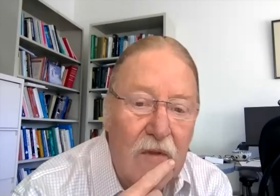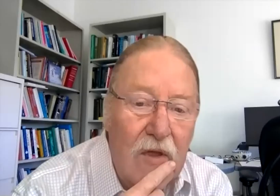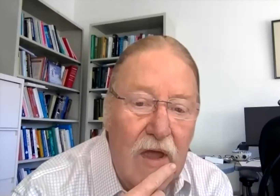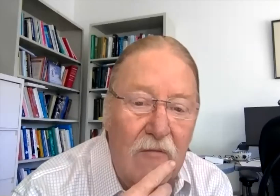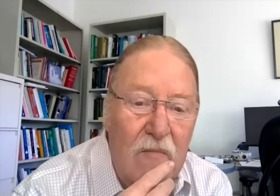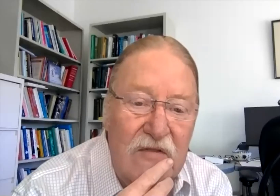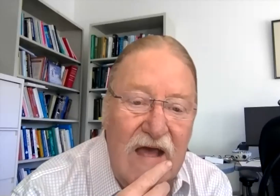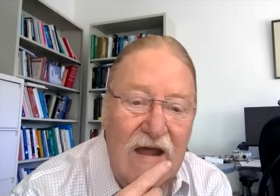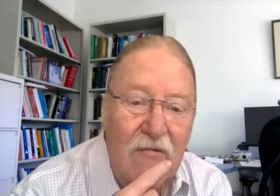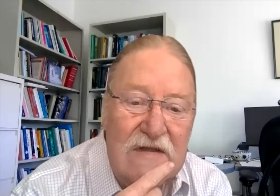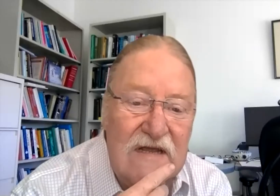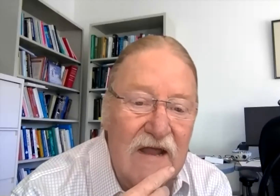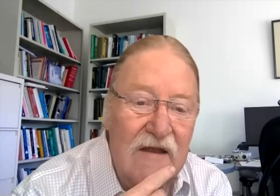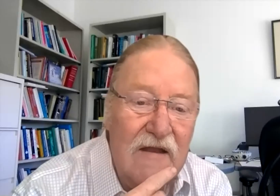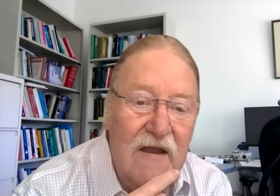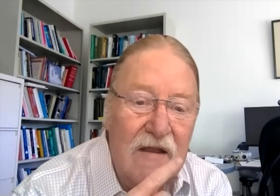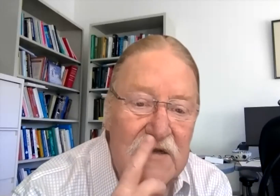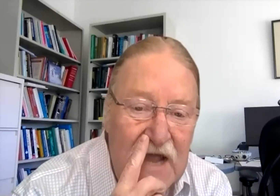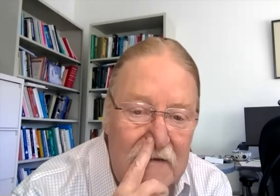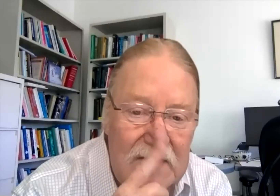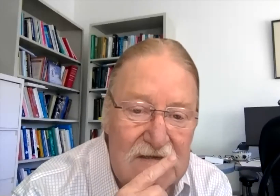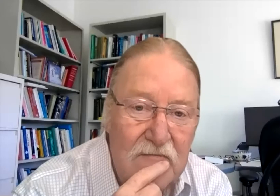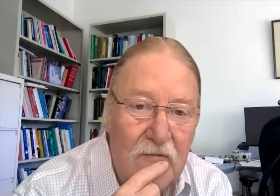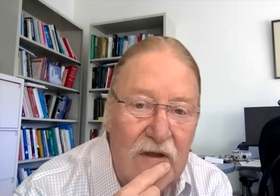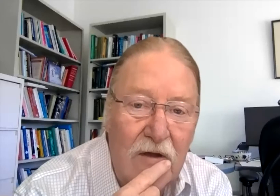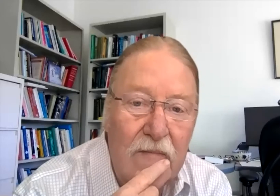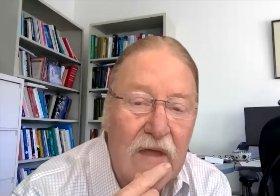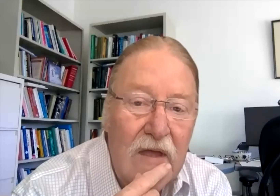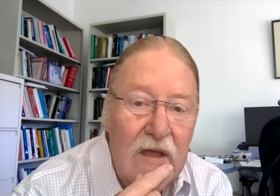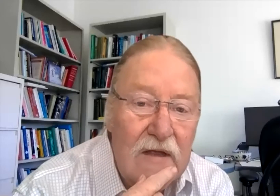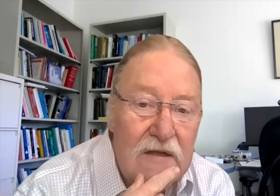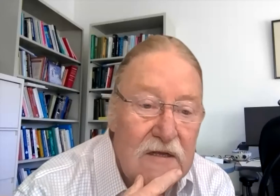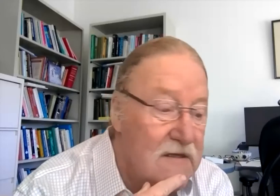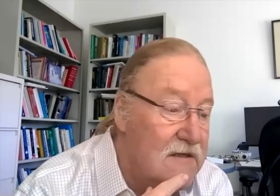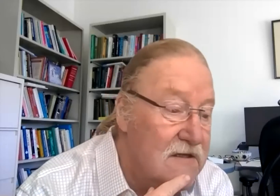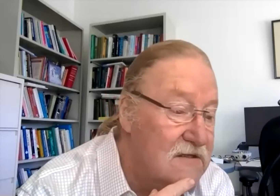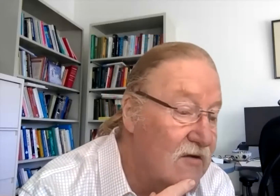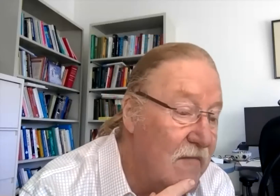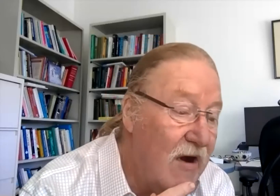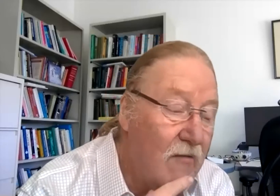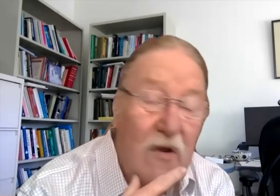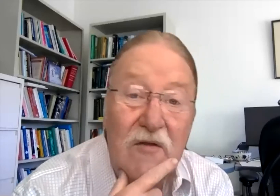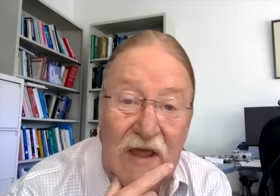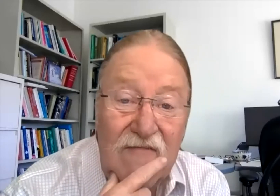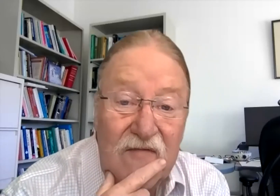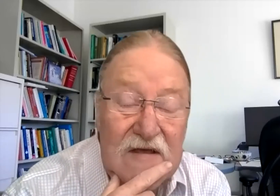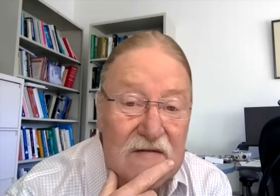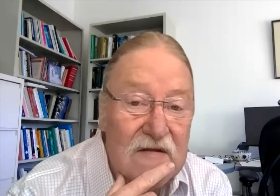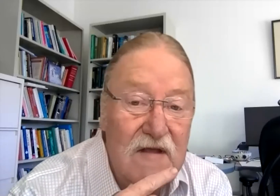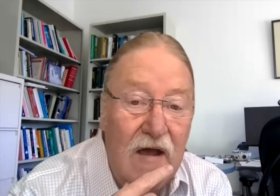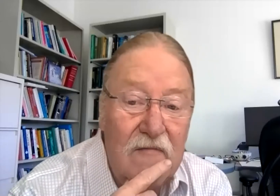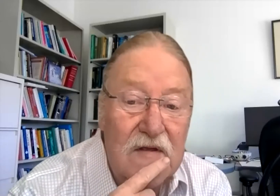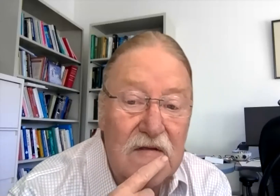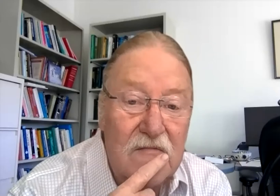And we'll put that out once again in the chat window. So tomorrow, when you leave